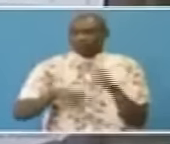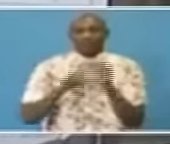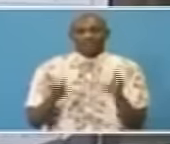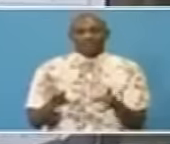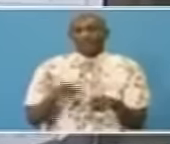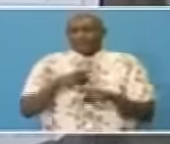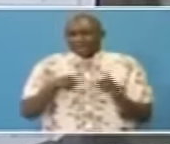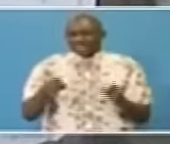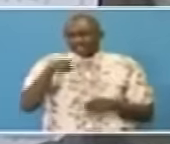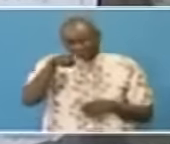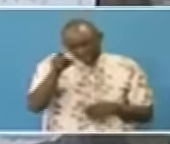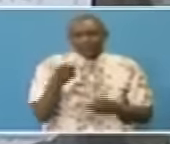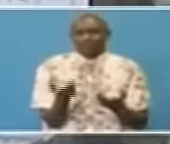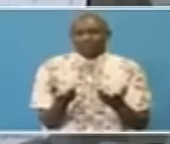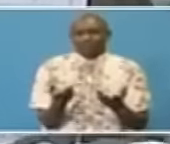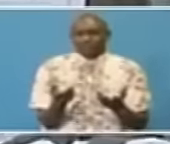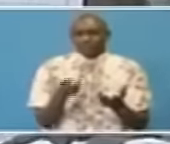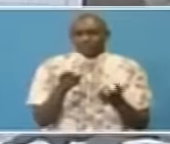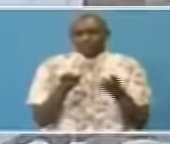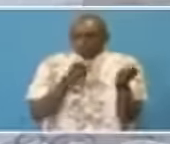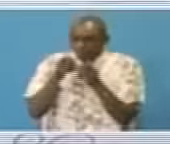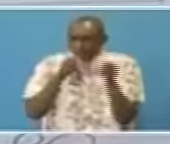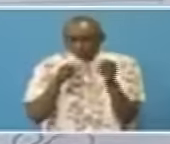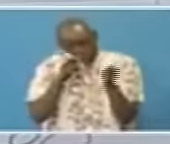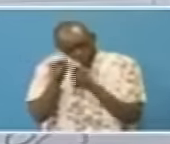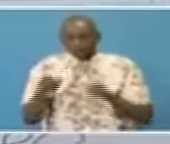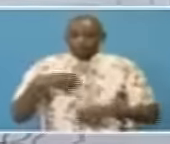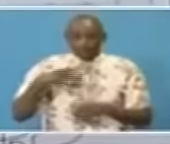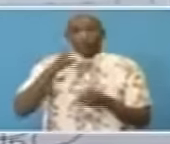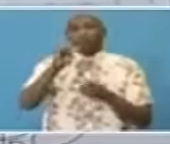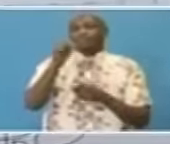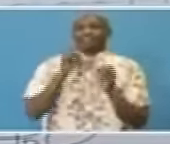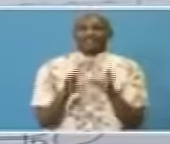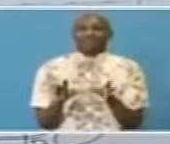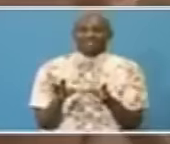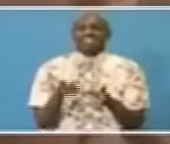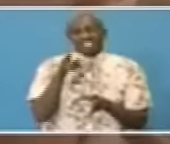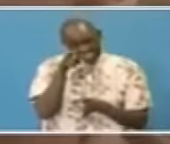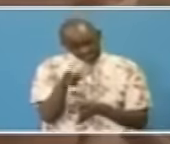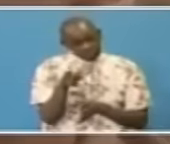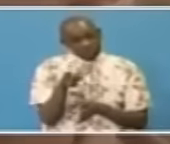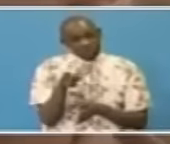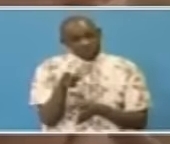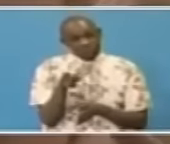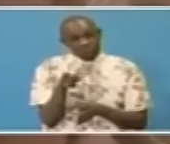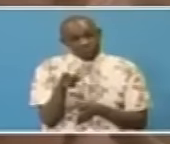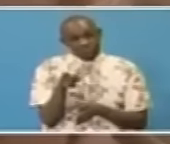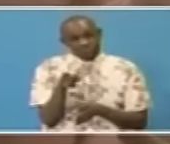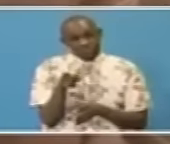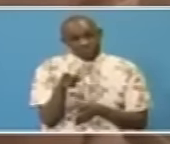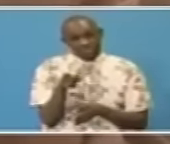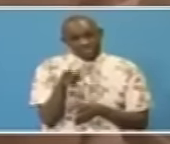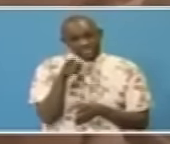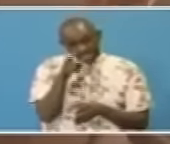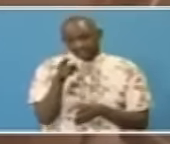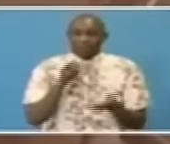football. Lakini ukosefu wa miundo msingi ya kuwadhibiti wanaoshiriki mchezo huo ni changamoto kubwa. It's usually a ban if you're... because that